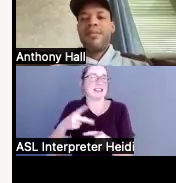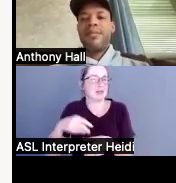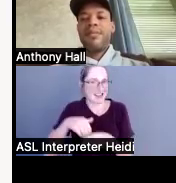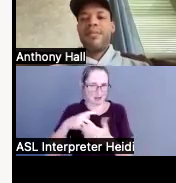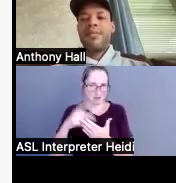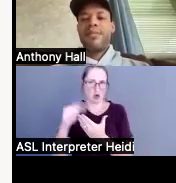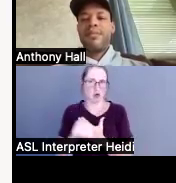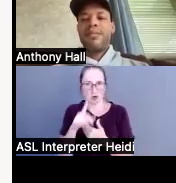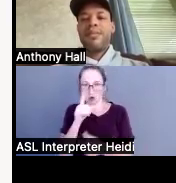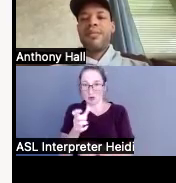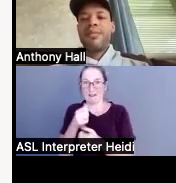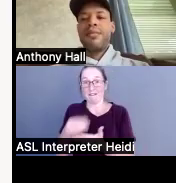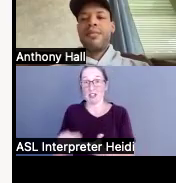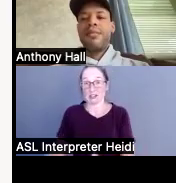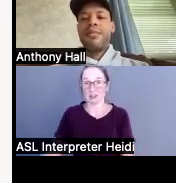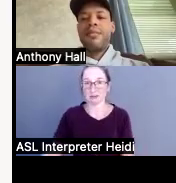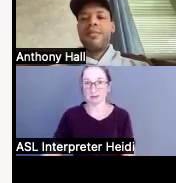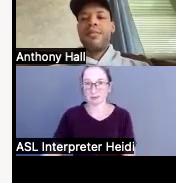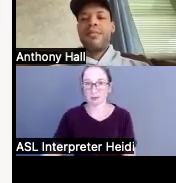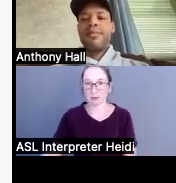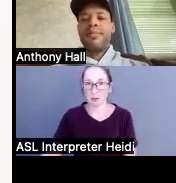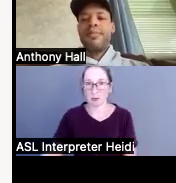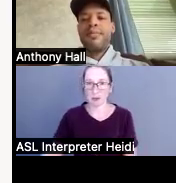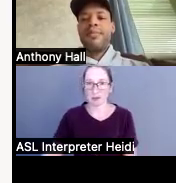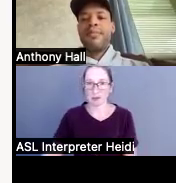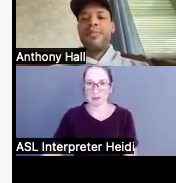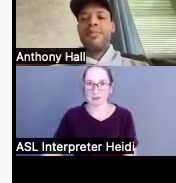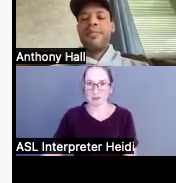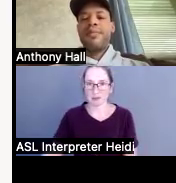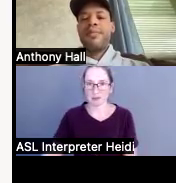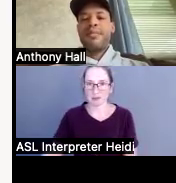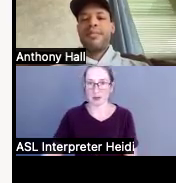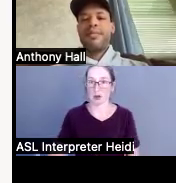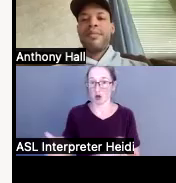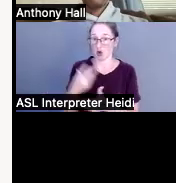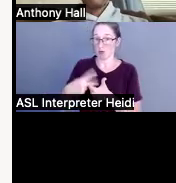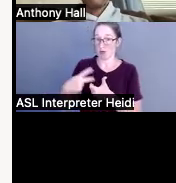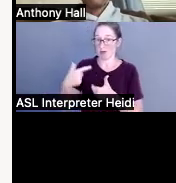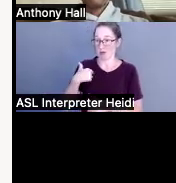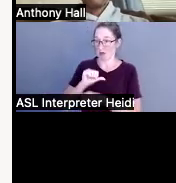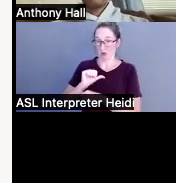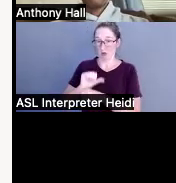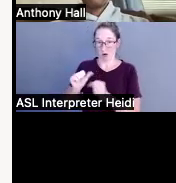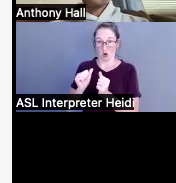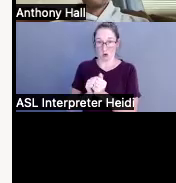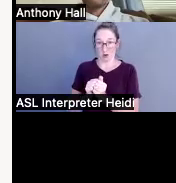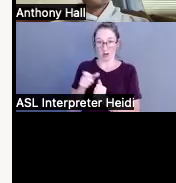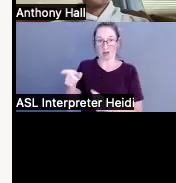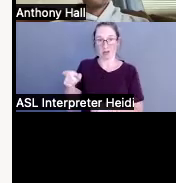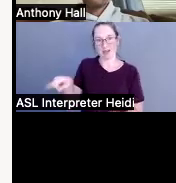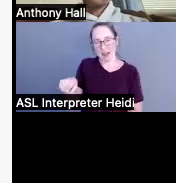program receiving the funds? The new participants coming in that I worked with